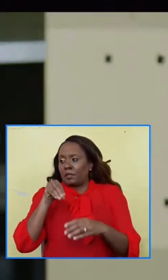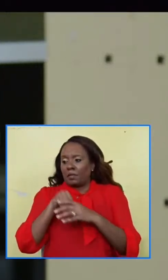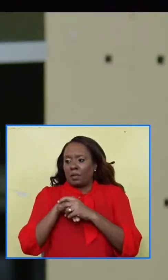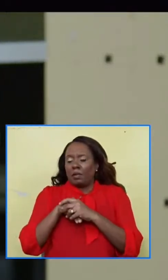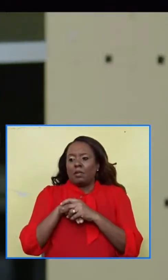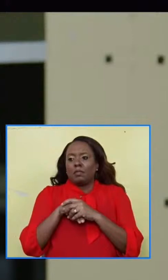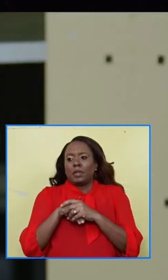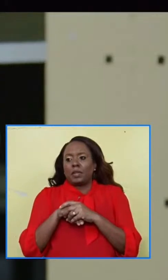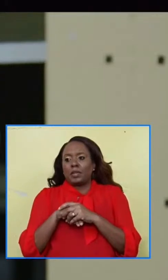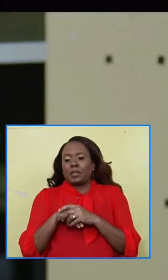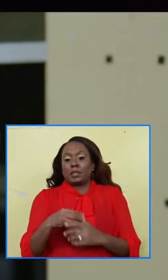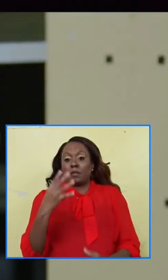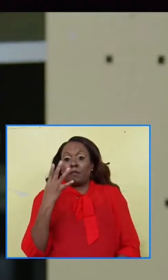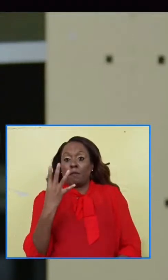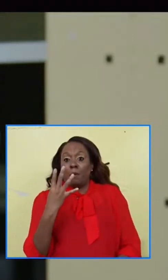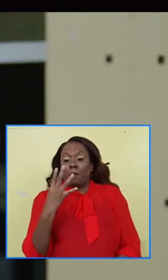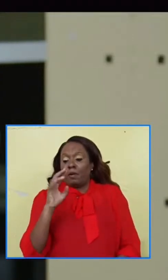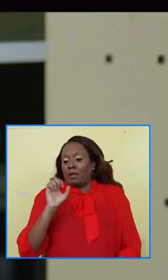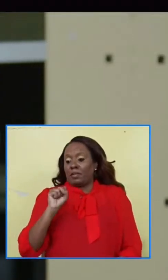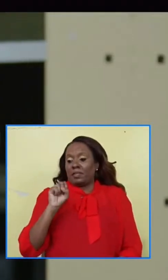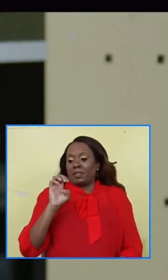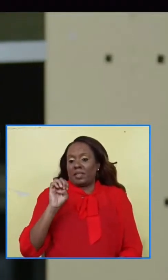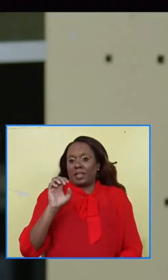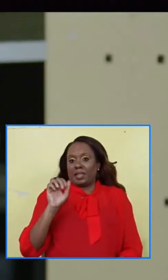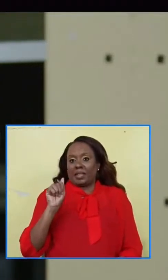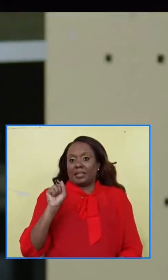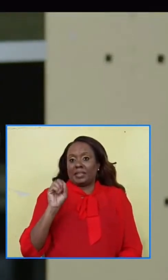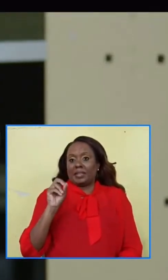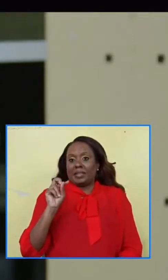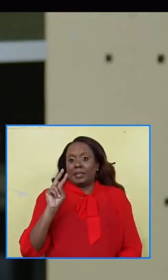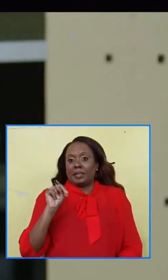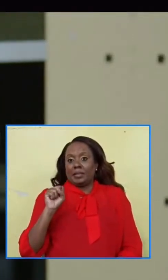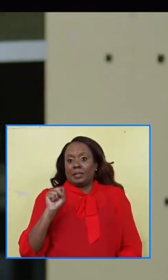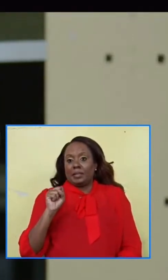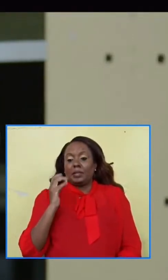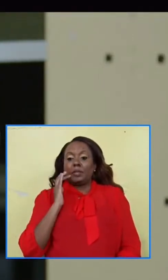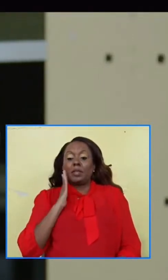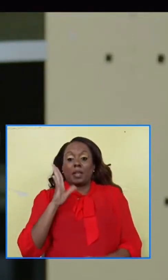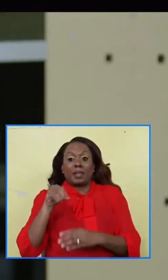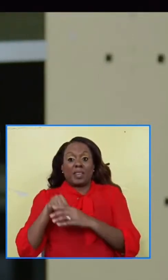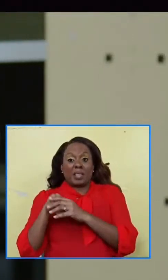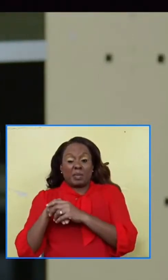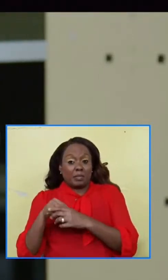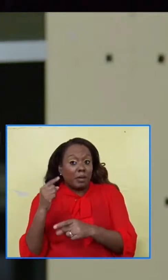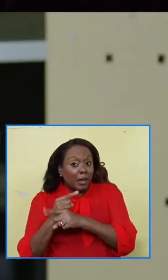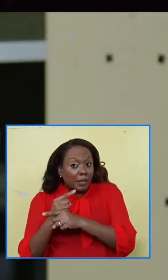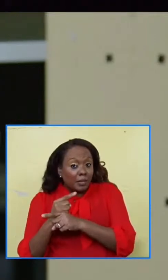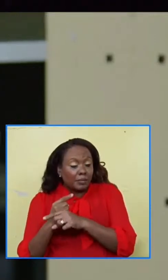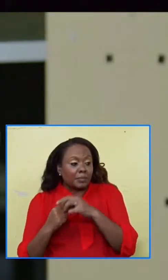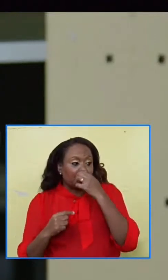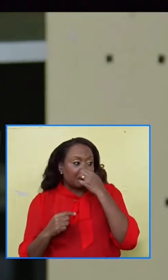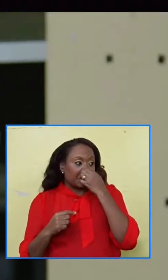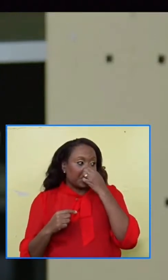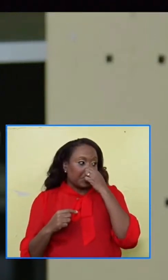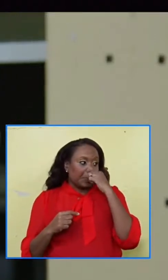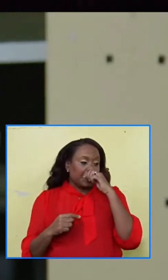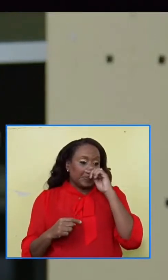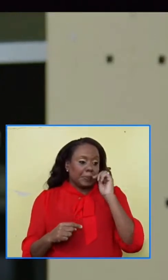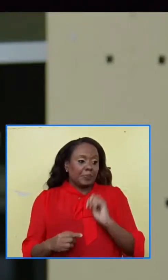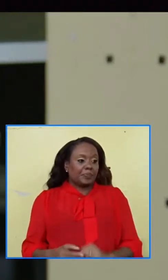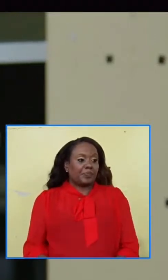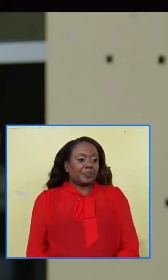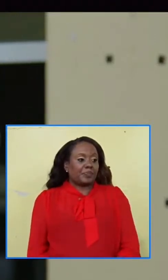Four Seasons investment. Wrong or right? You put money into